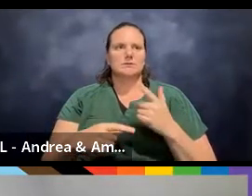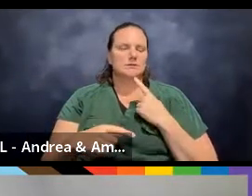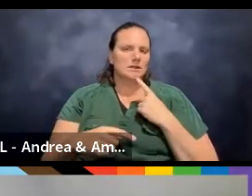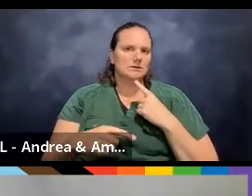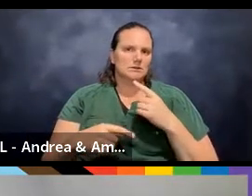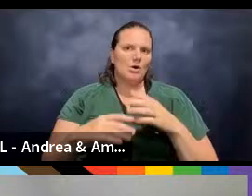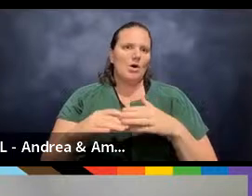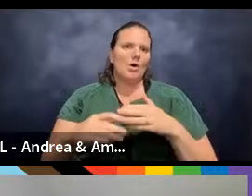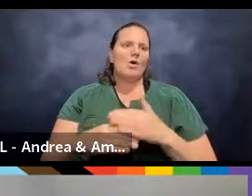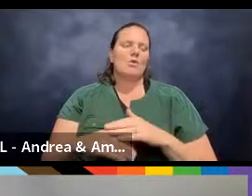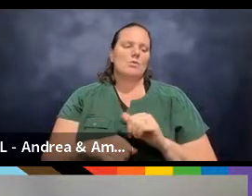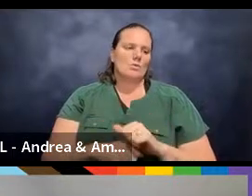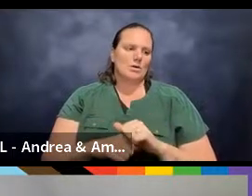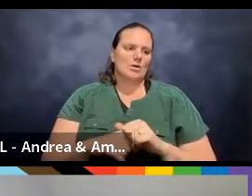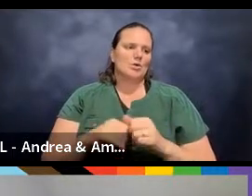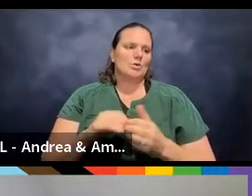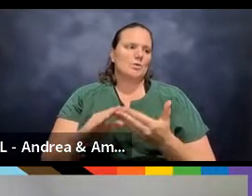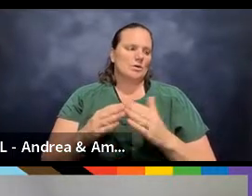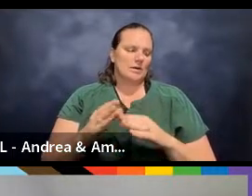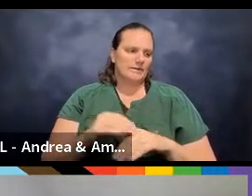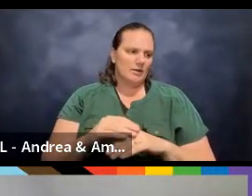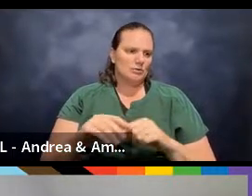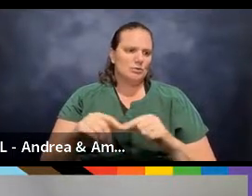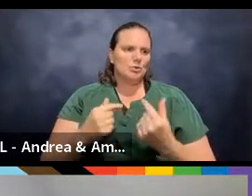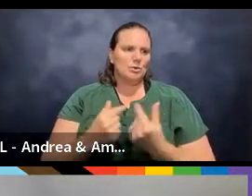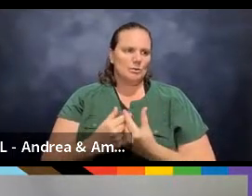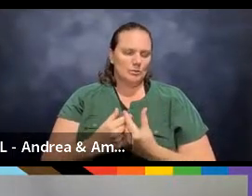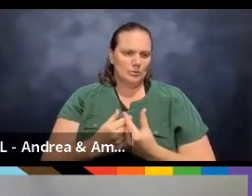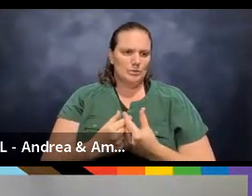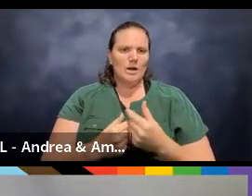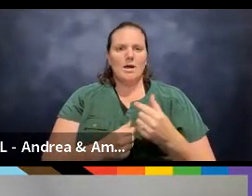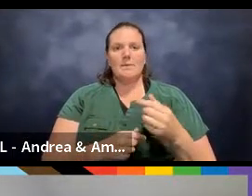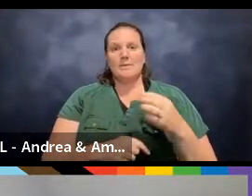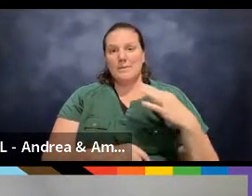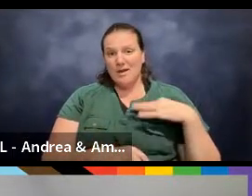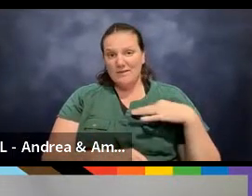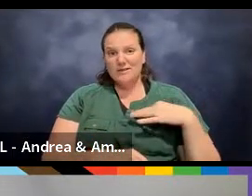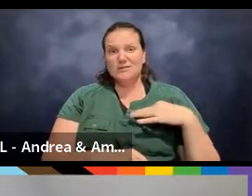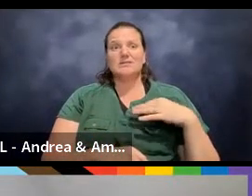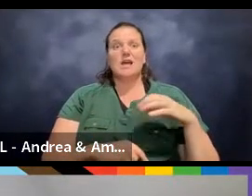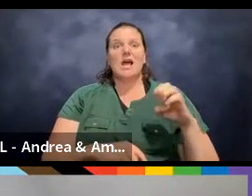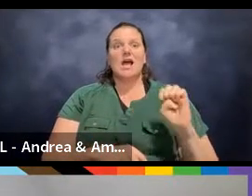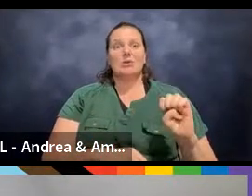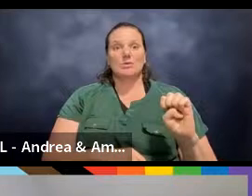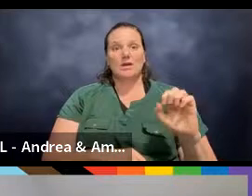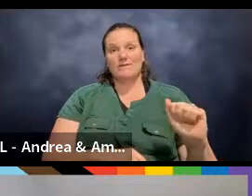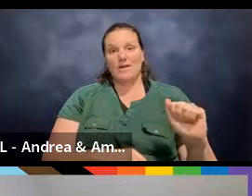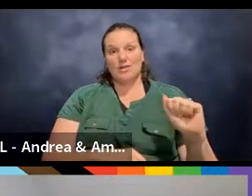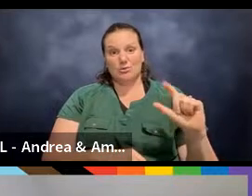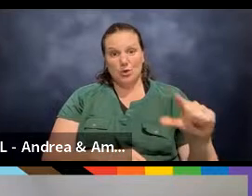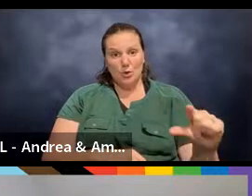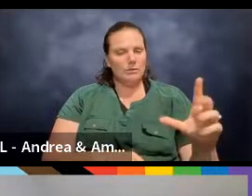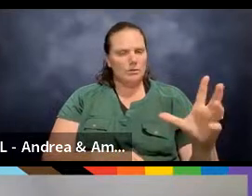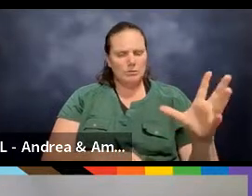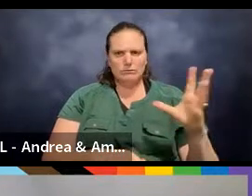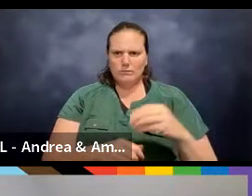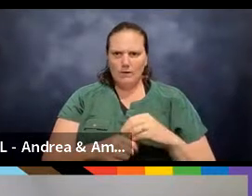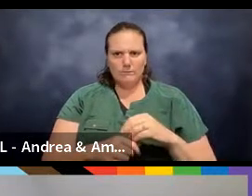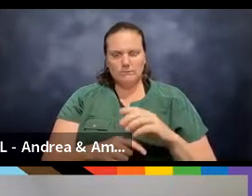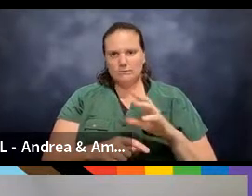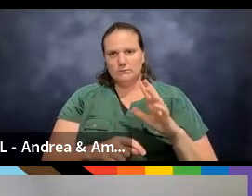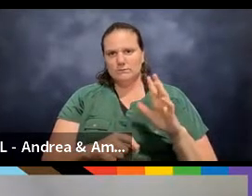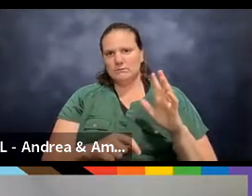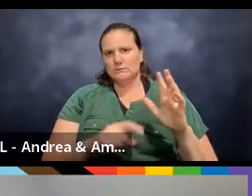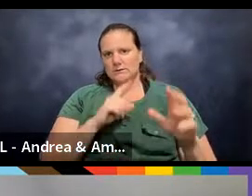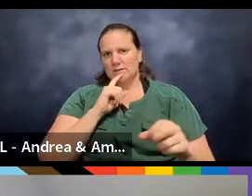group, as well as community advisory group, the community benefits advisory group and the equity advisory group, that you all have been dedicating your